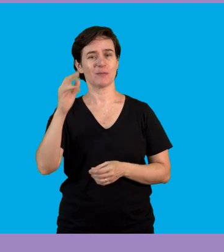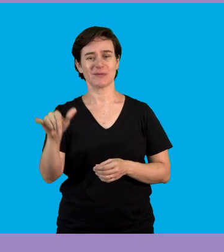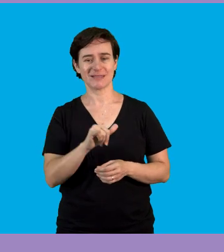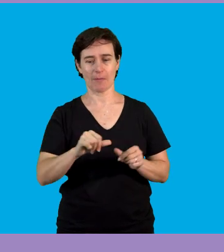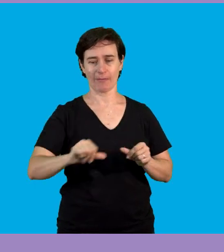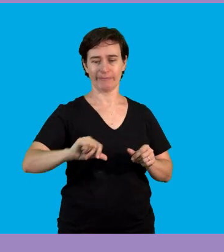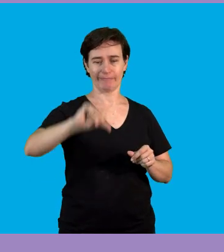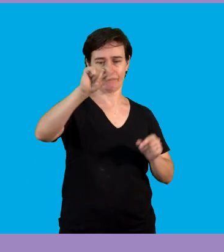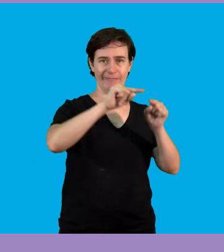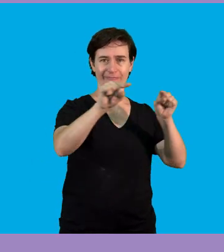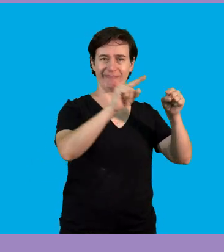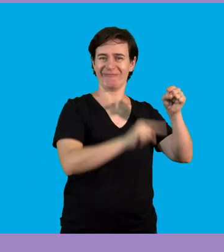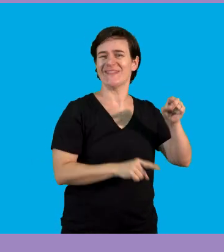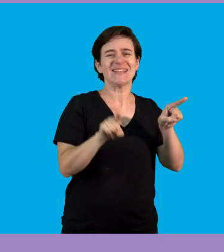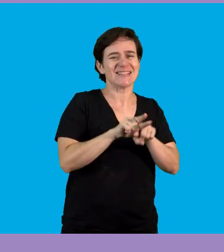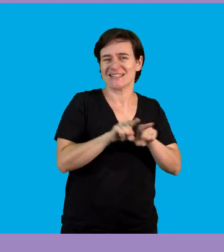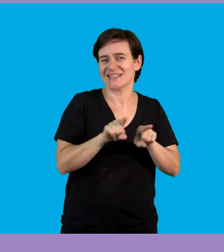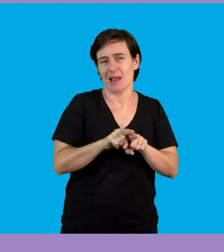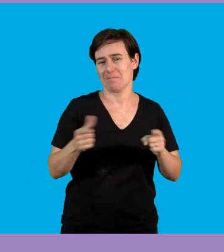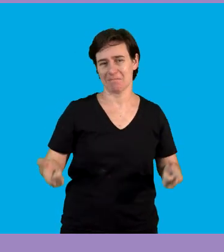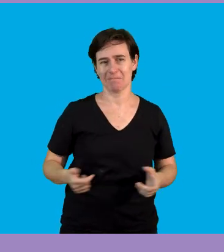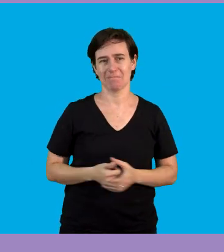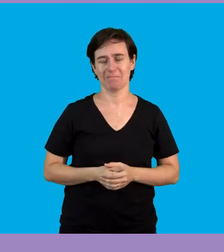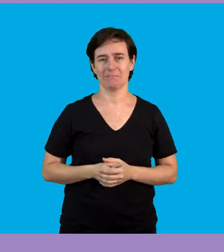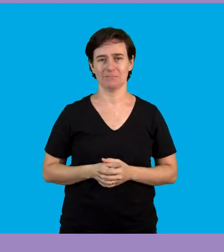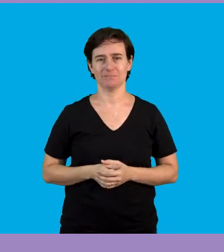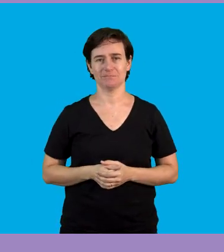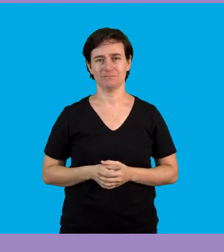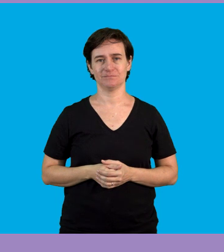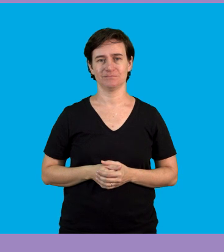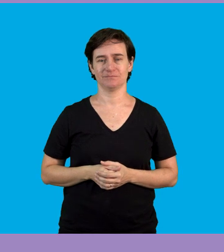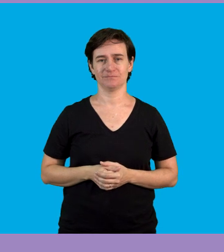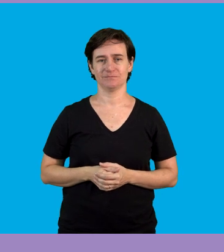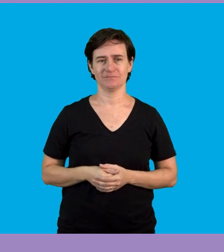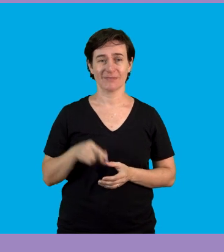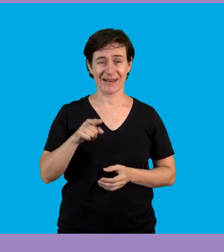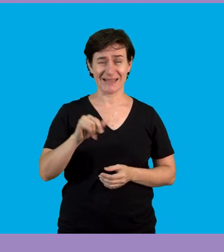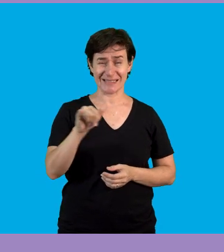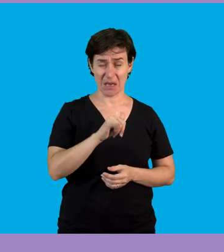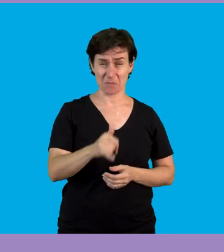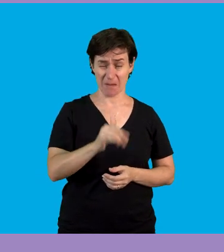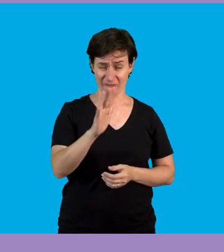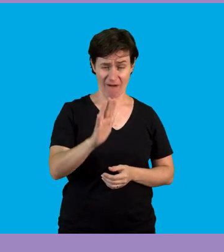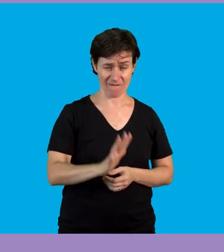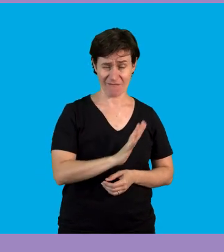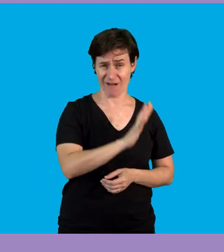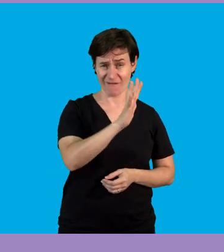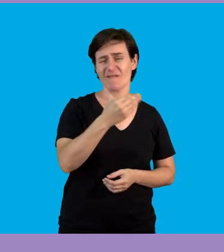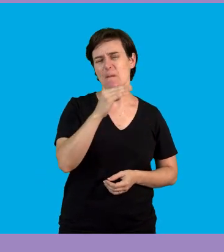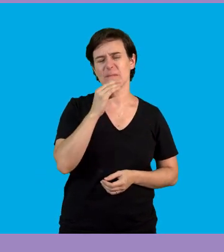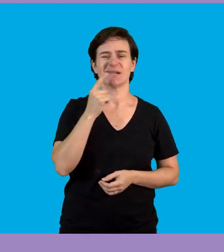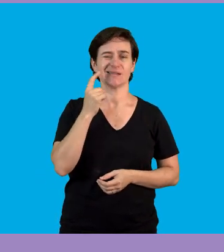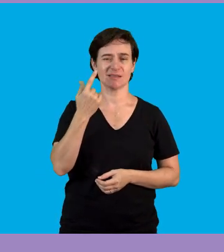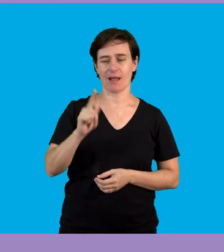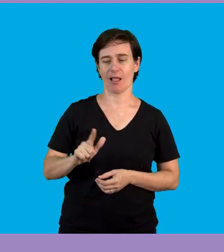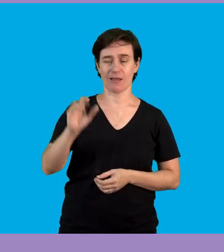the length multiplied by the breadth multiplied by the height. And because this is the same value, it means that we